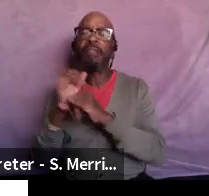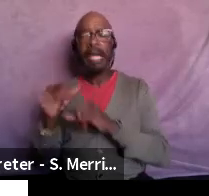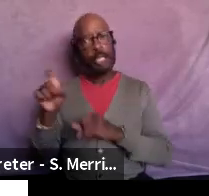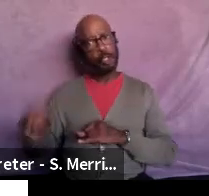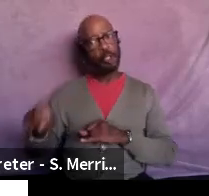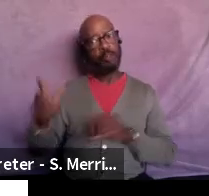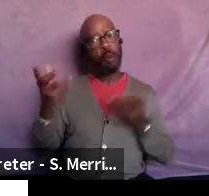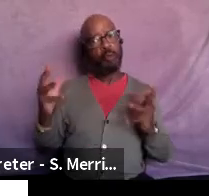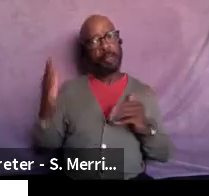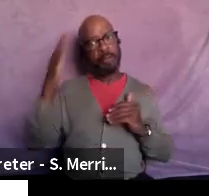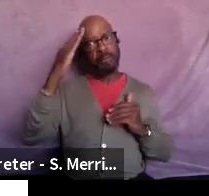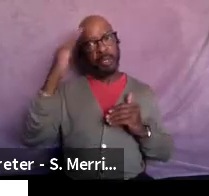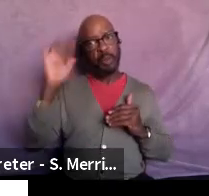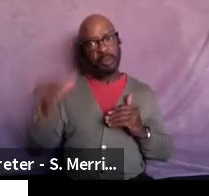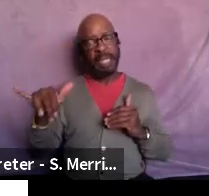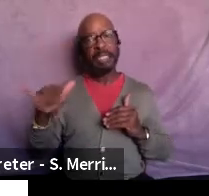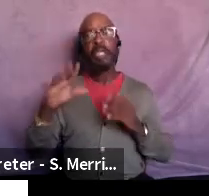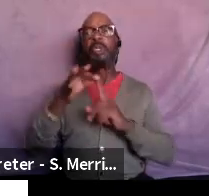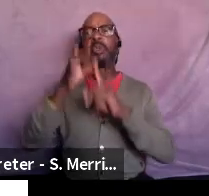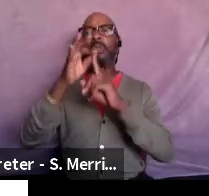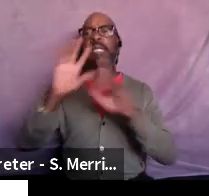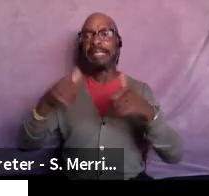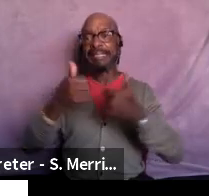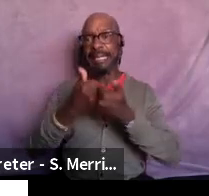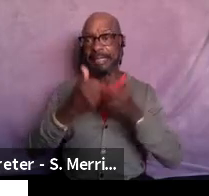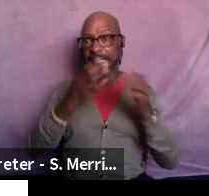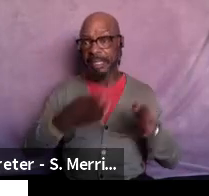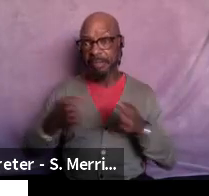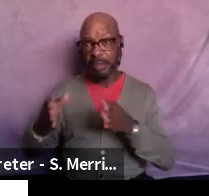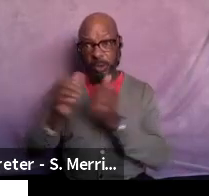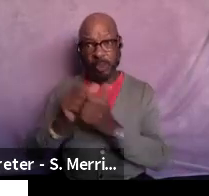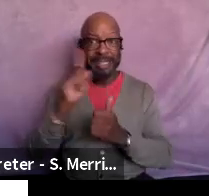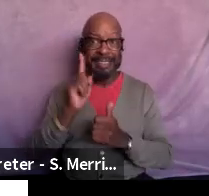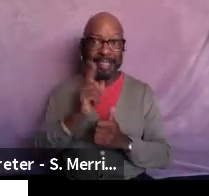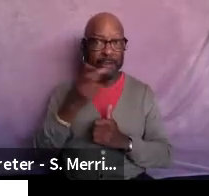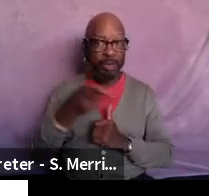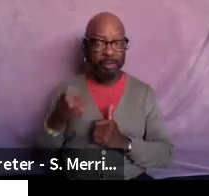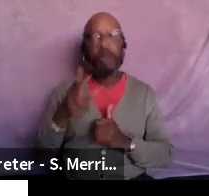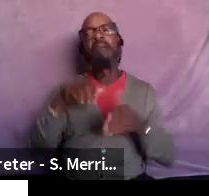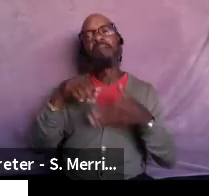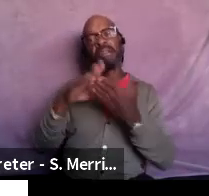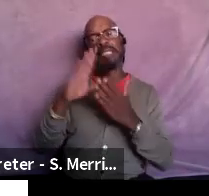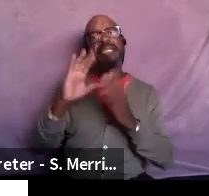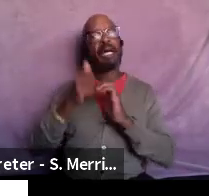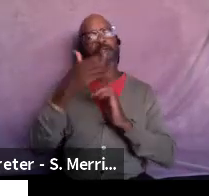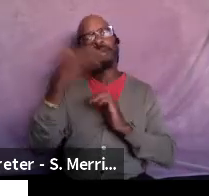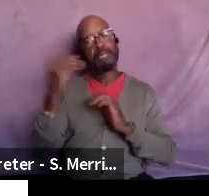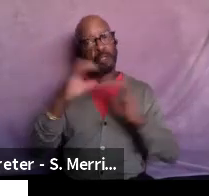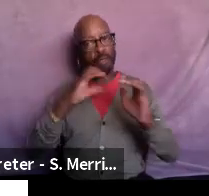on the unique challenges that individuals who are deaf or hard of hearing face and how to best communicate with them.